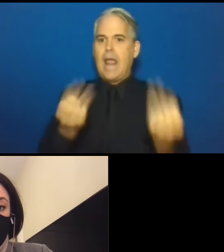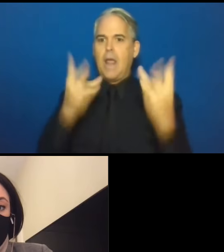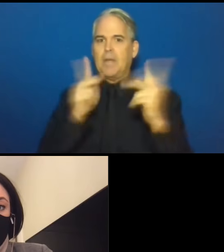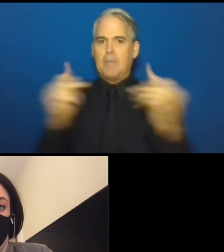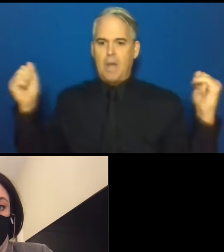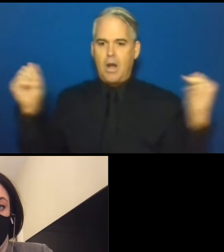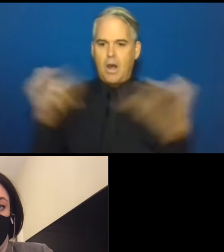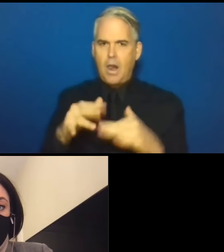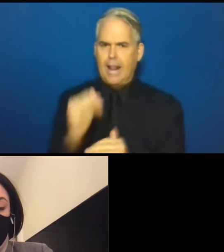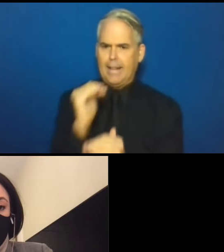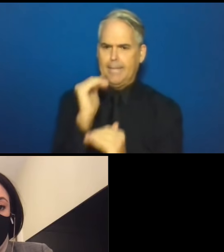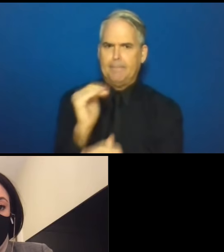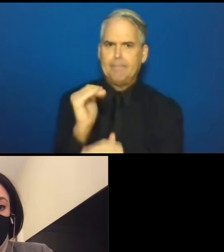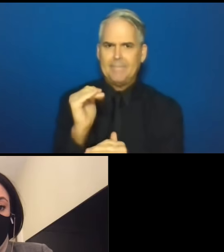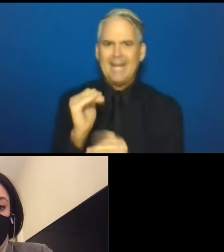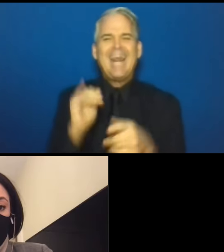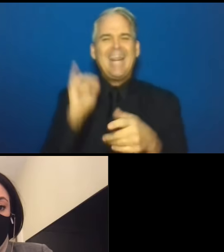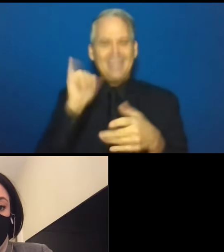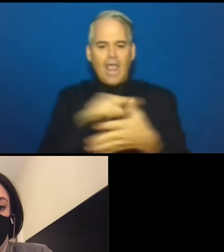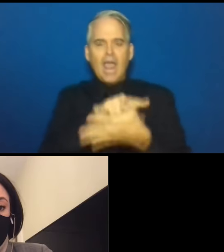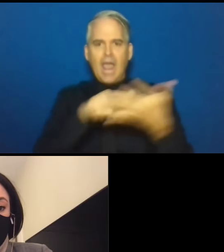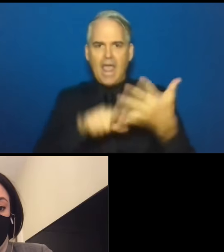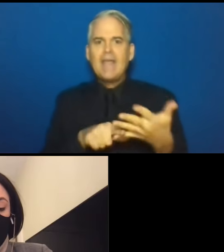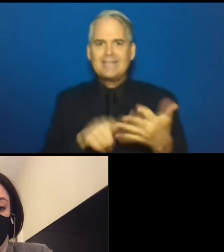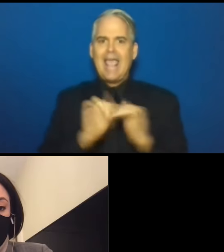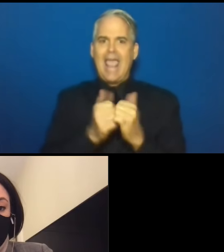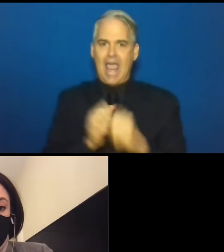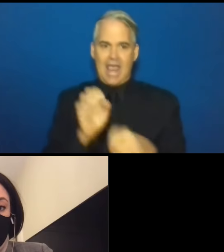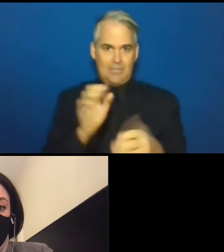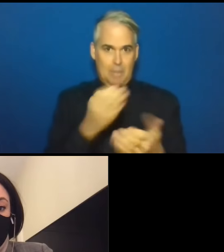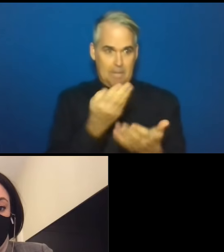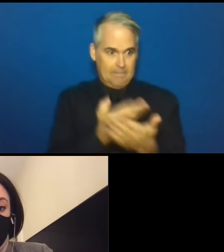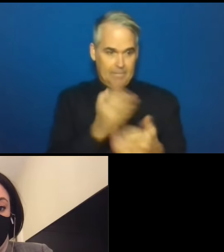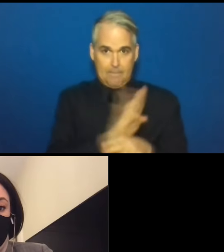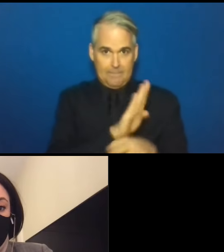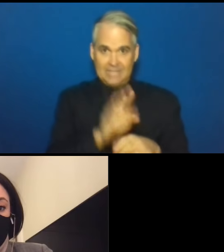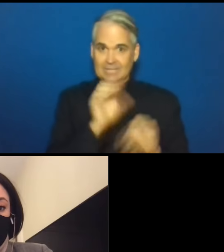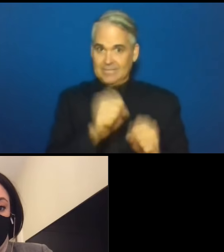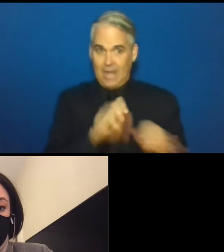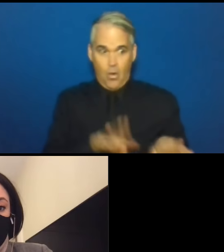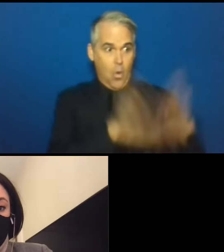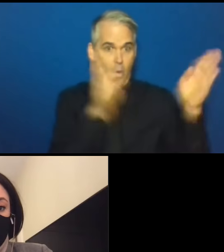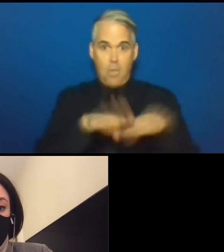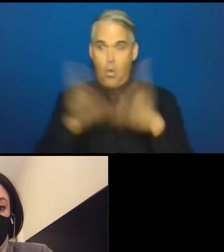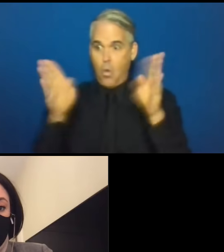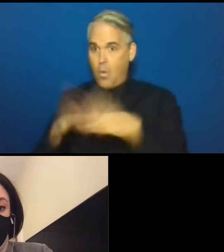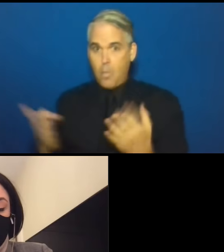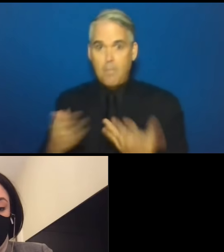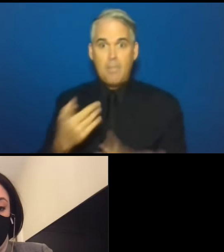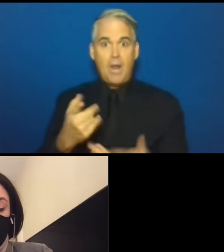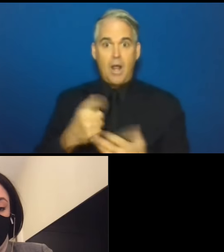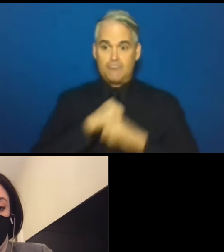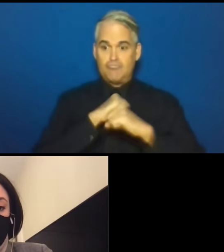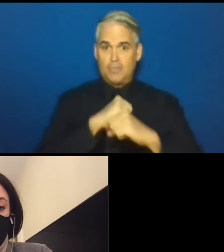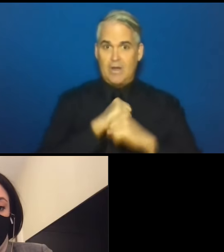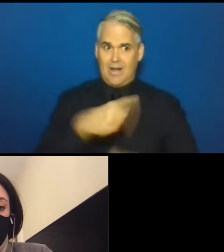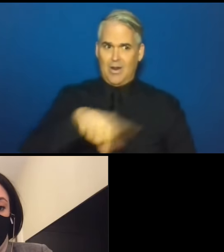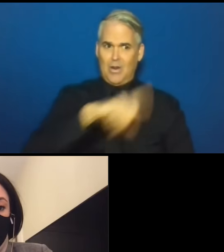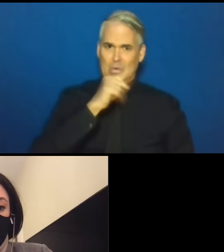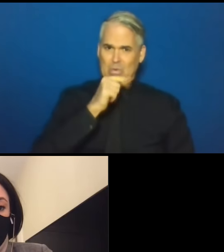things we need to do to get our economy back going, to get our businesses back open, to protect our vulnerable, and to get our kids back